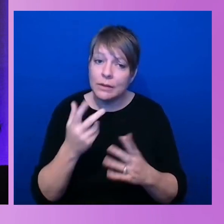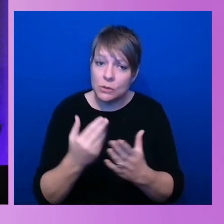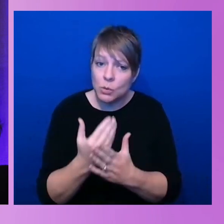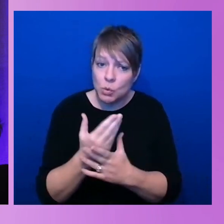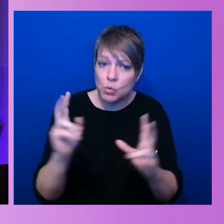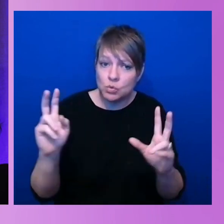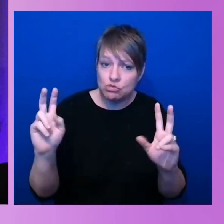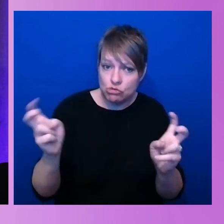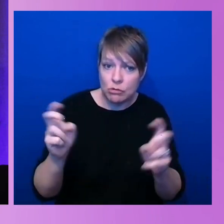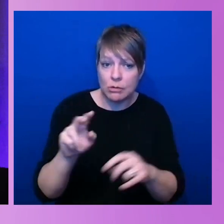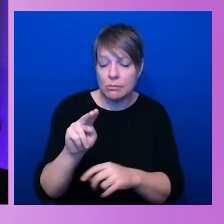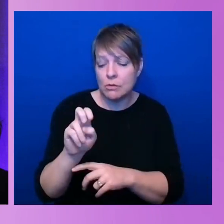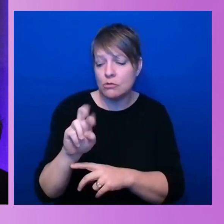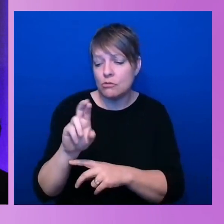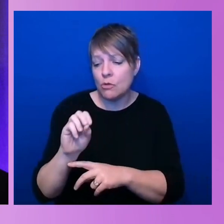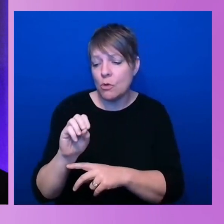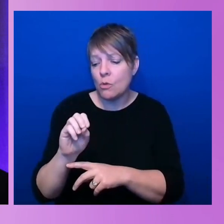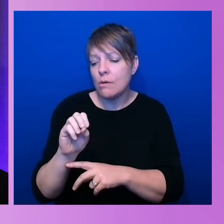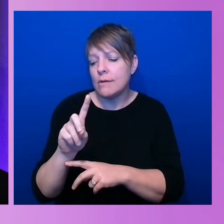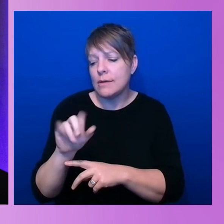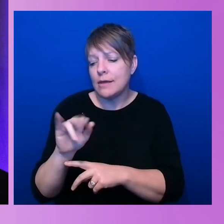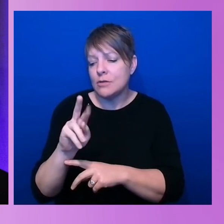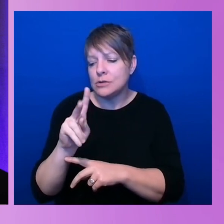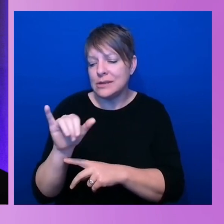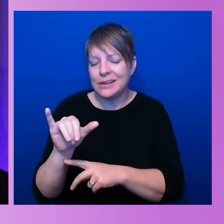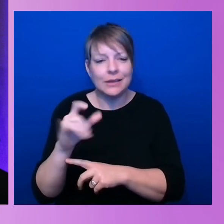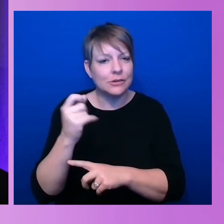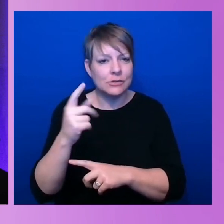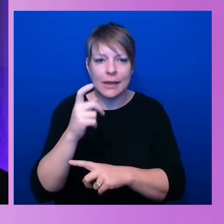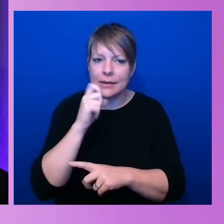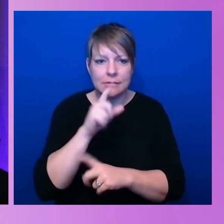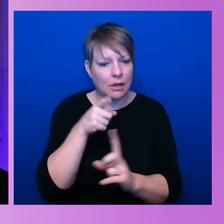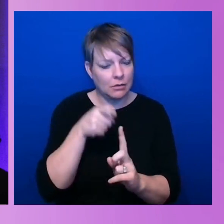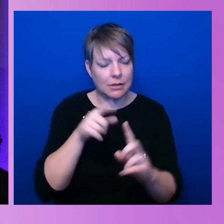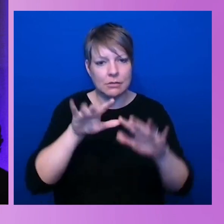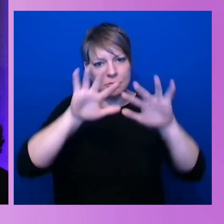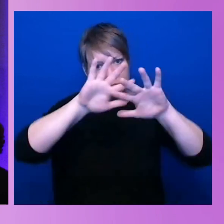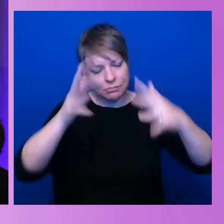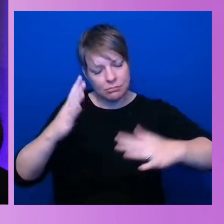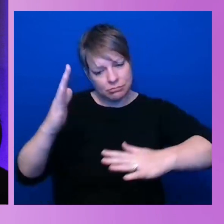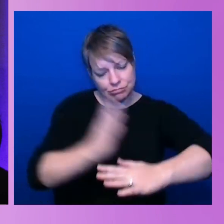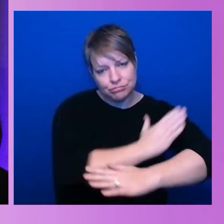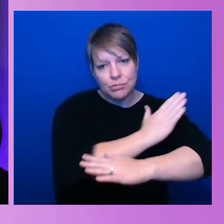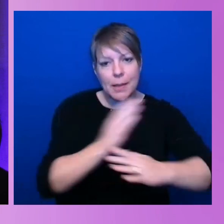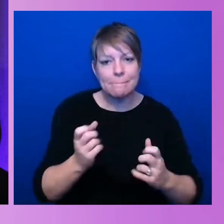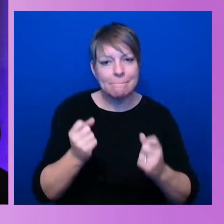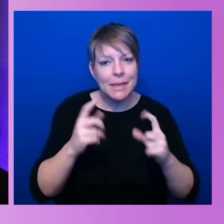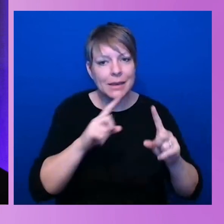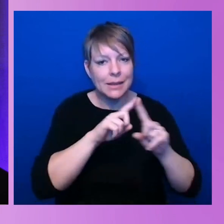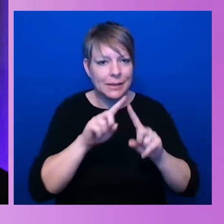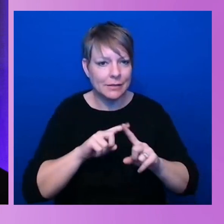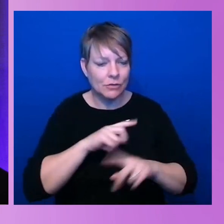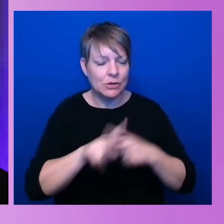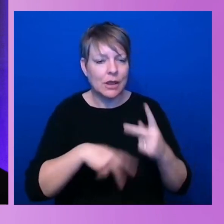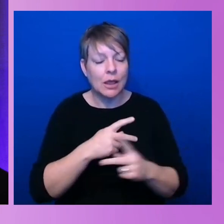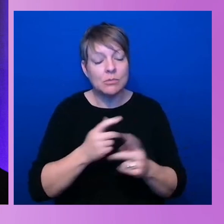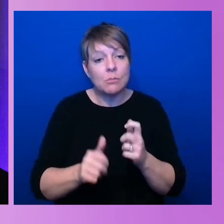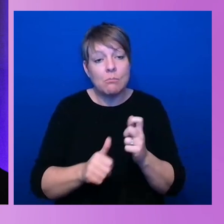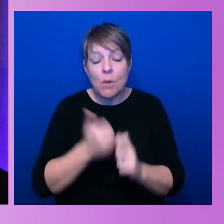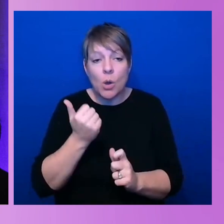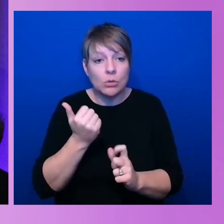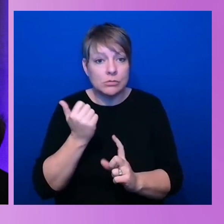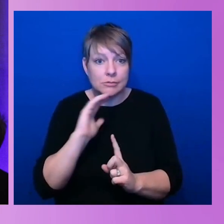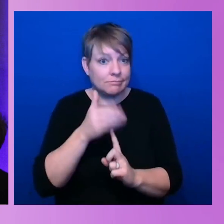And it's an umbrella term, as we've heard, for many different types of disability. Most of them are non-apparent. I'm a person with a disability. I'm deaf